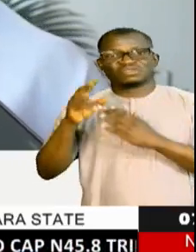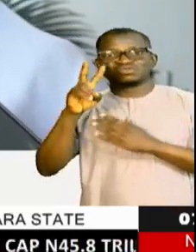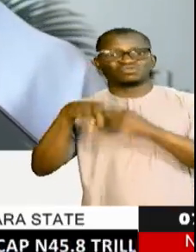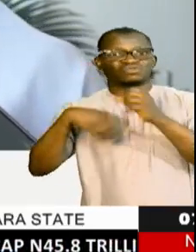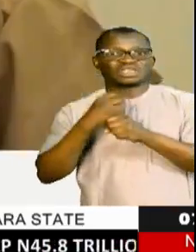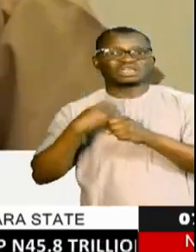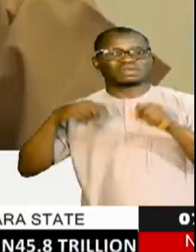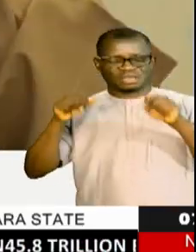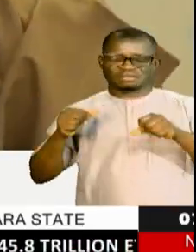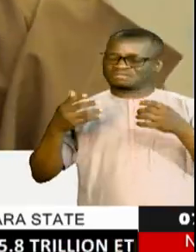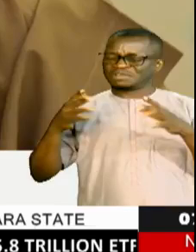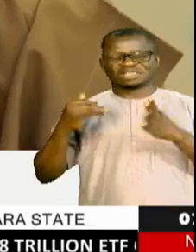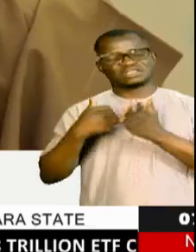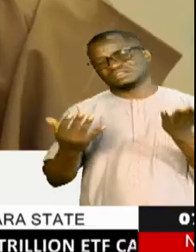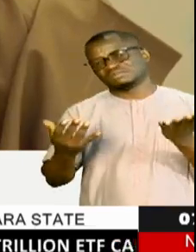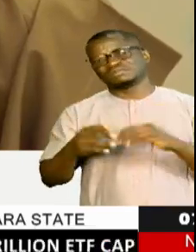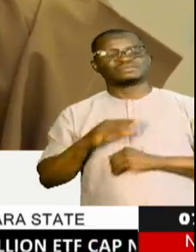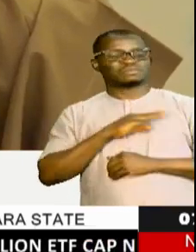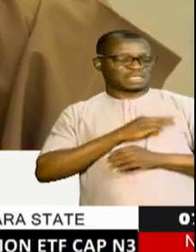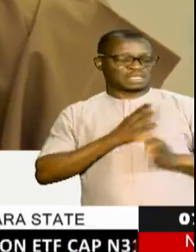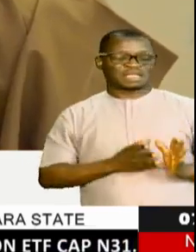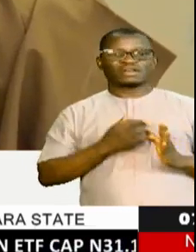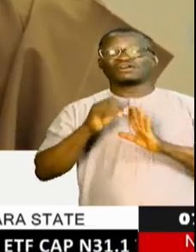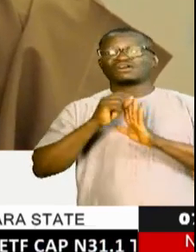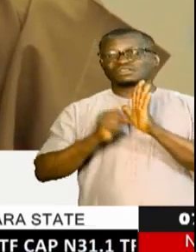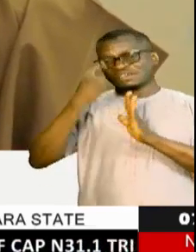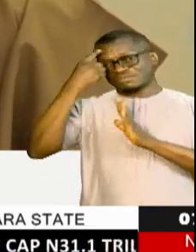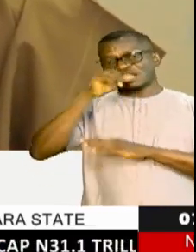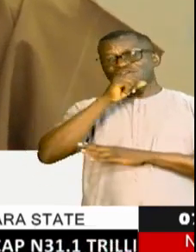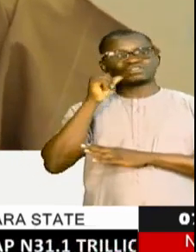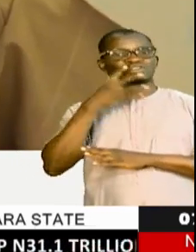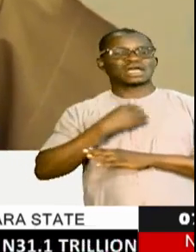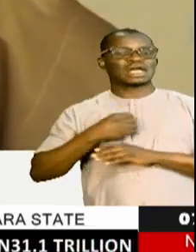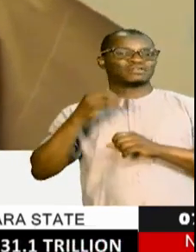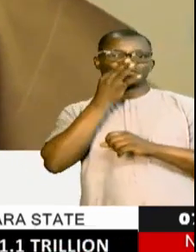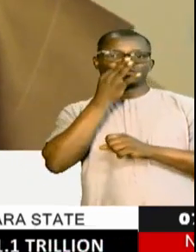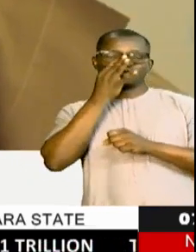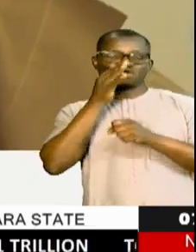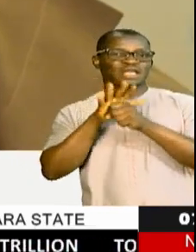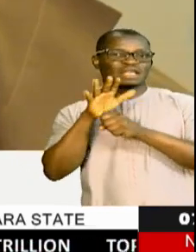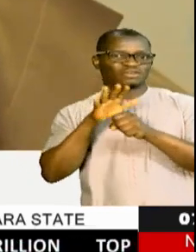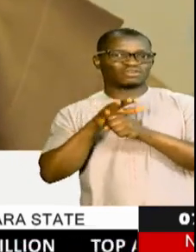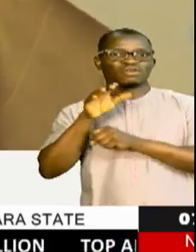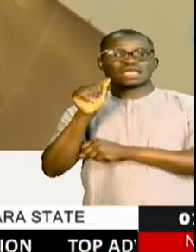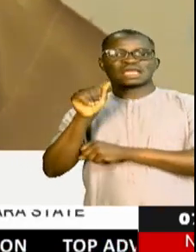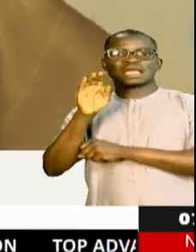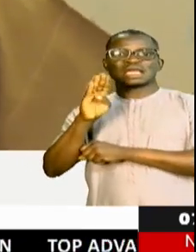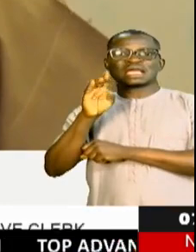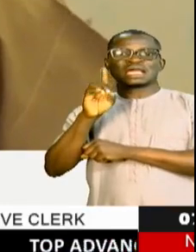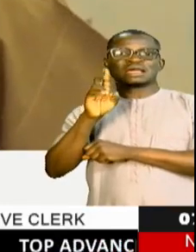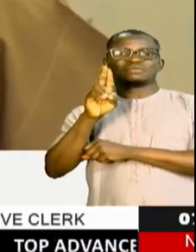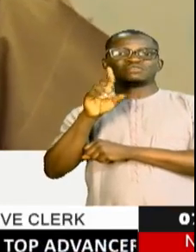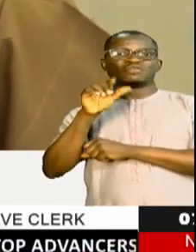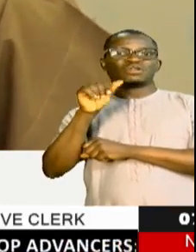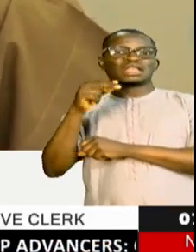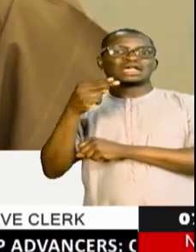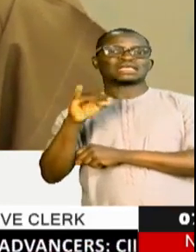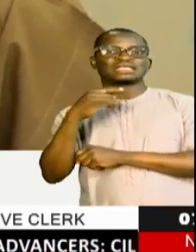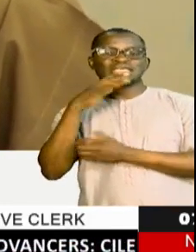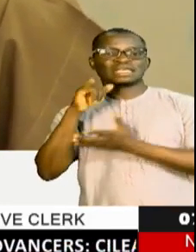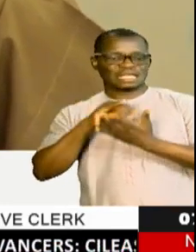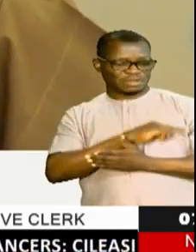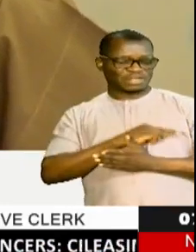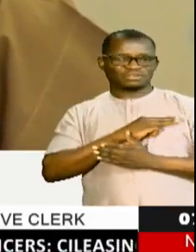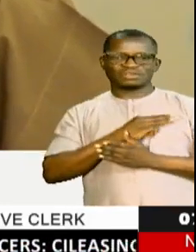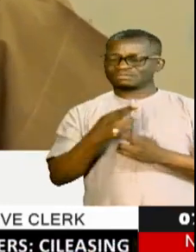able to finish. Minister of State for Agriculture and Food Security, Aliyu Sabi Abdullahi, who joins the meeting, says the ministry